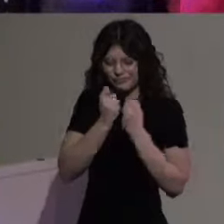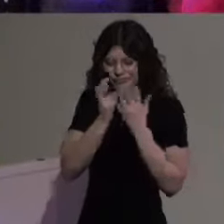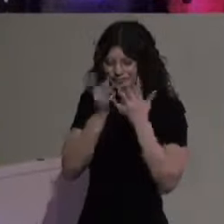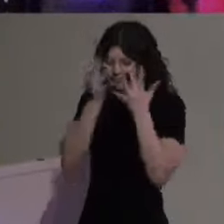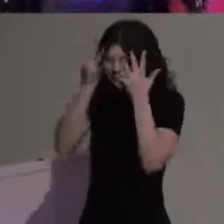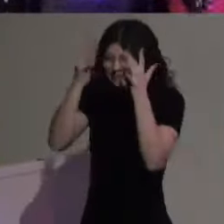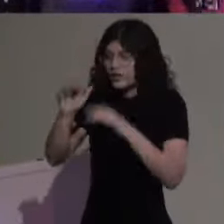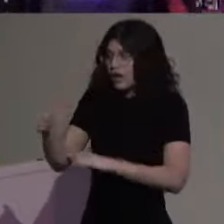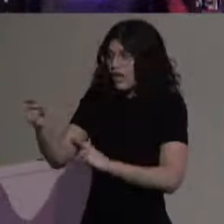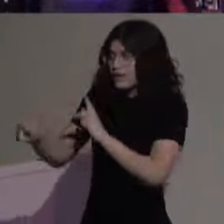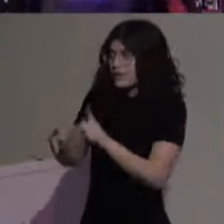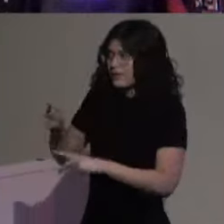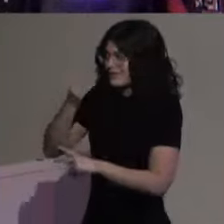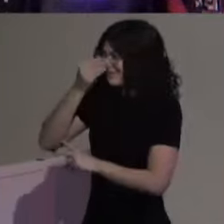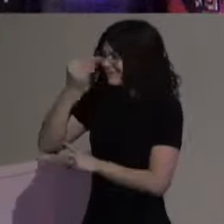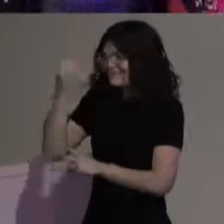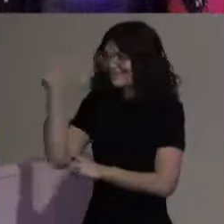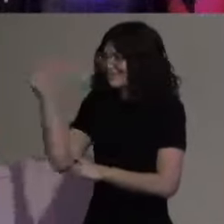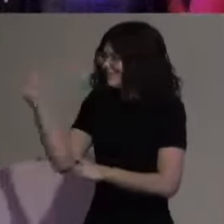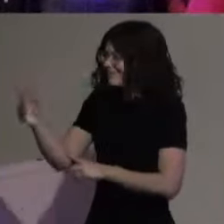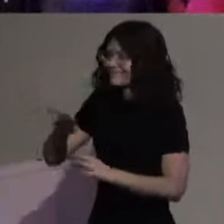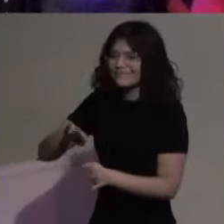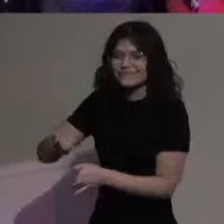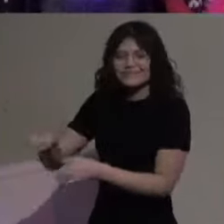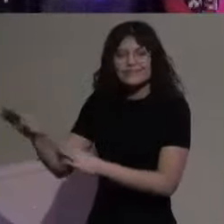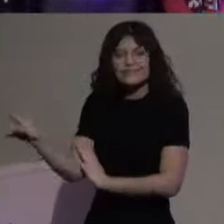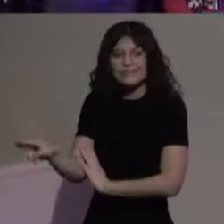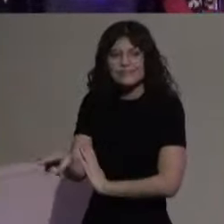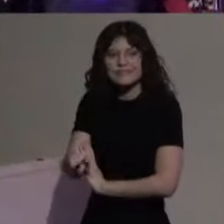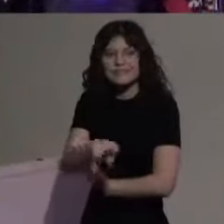compete. Oh, no one could compete.